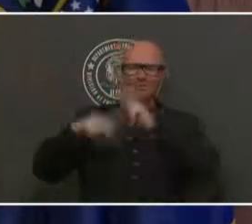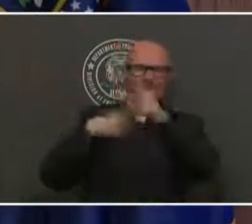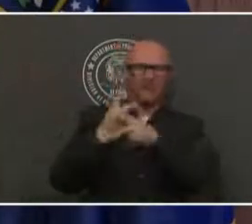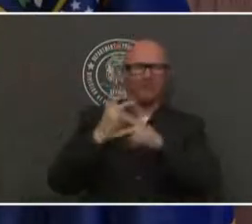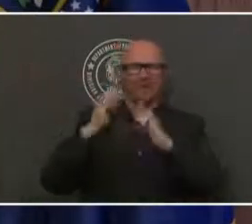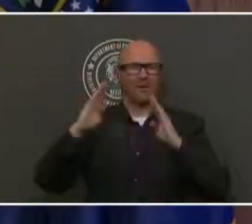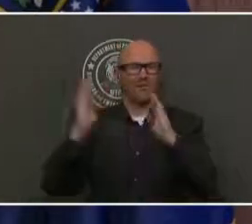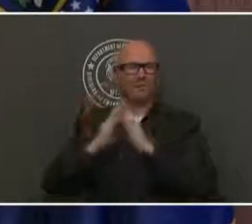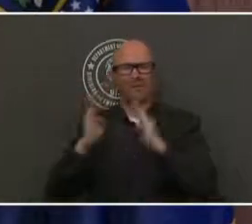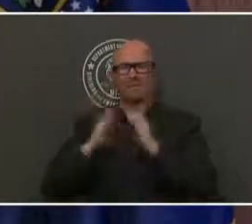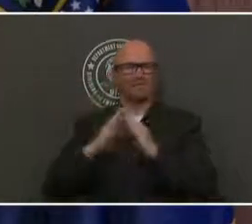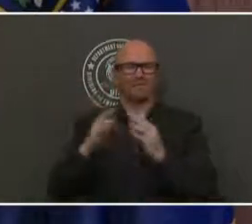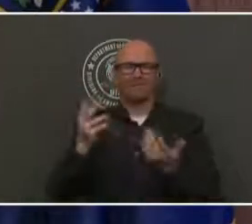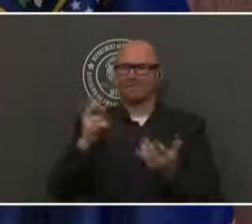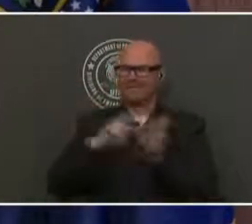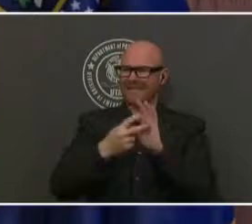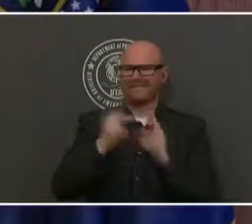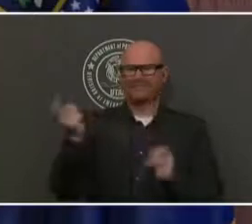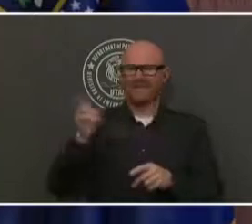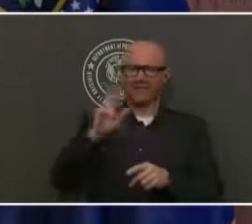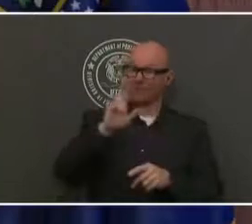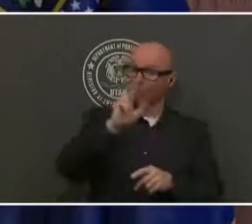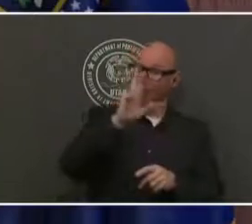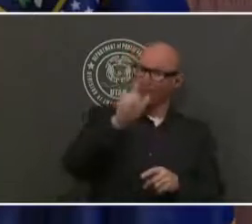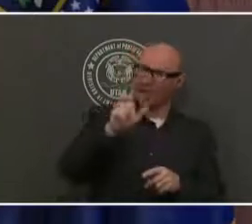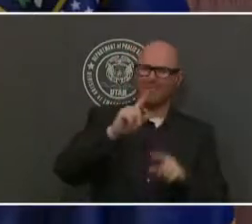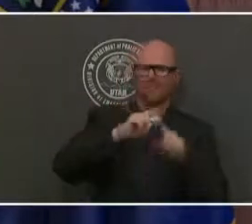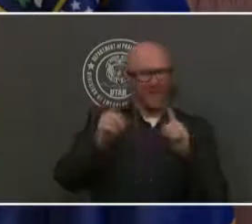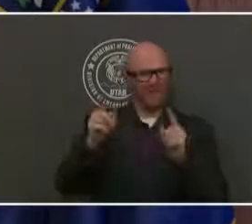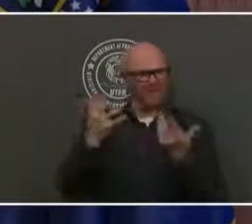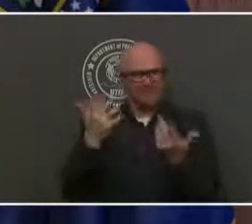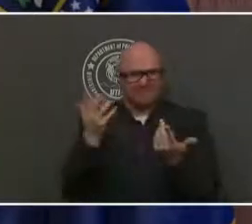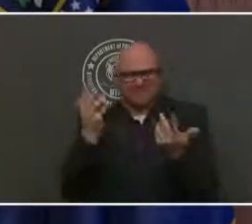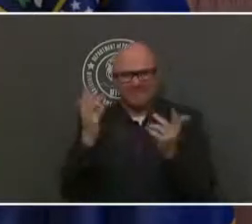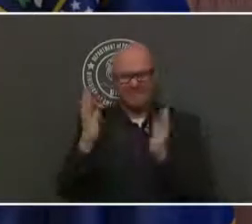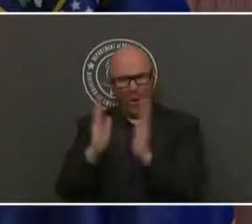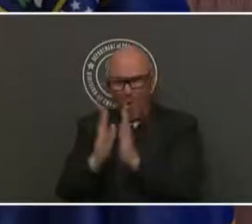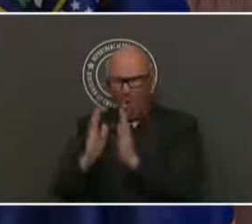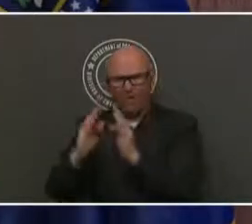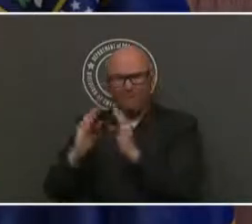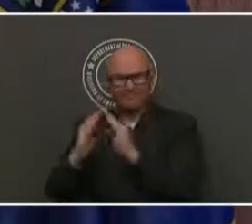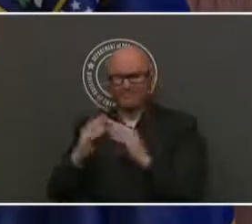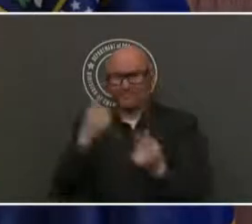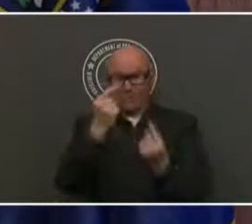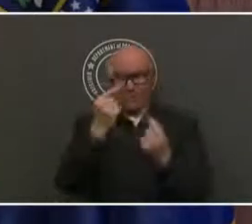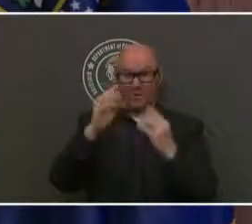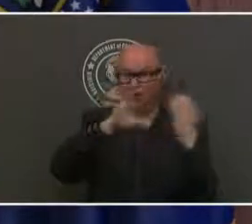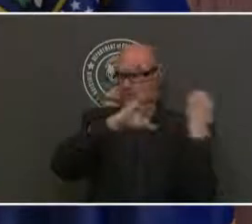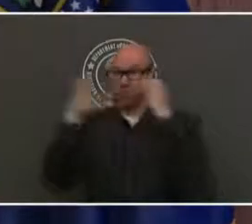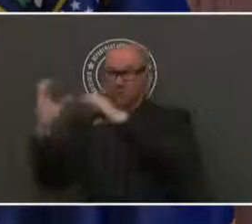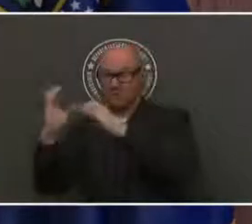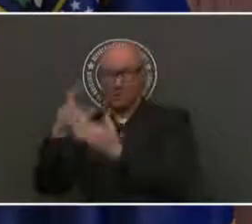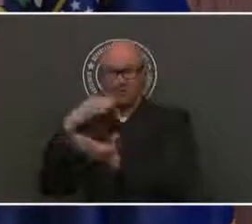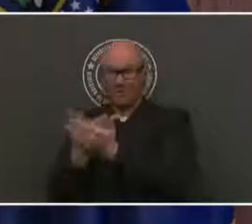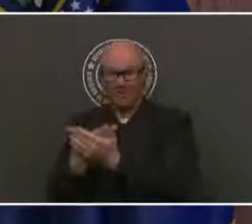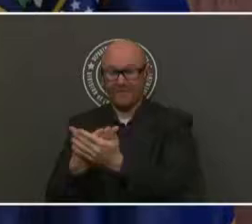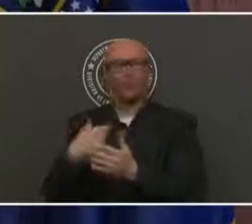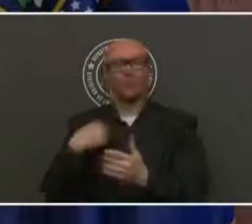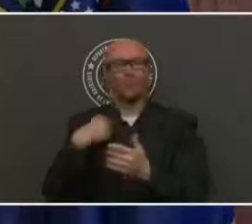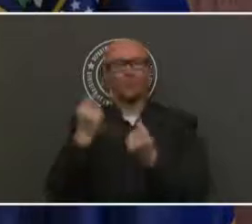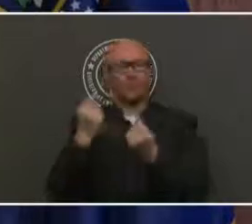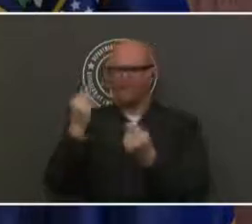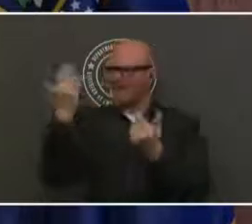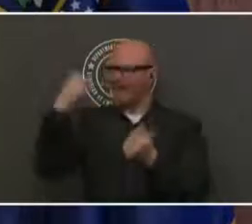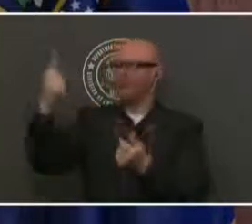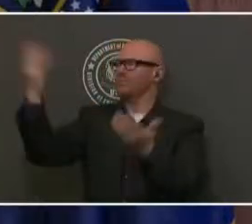a one-day clinic for everyone in the community, where you don't have to schedule it. We're there from early in the morning until late at night.